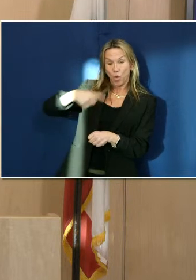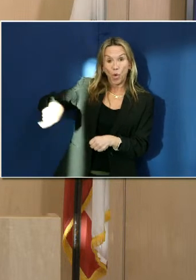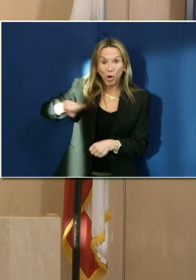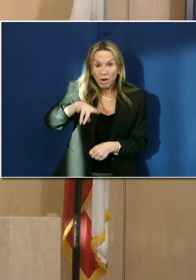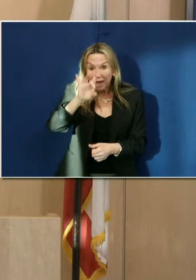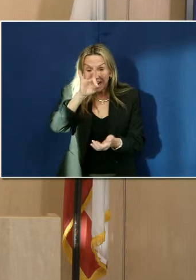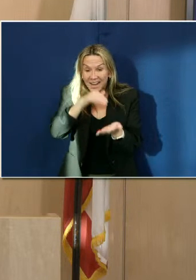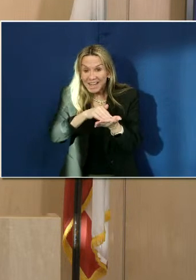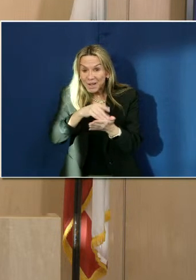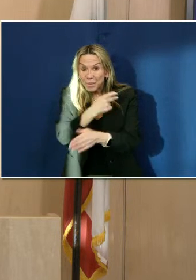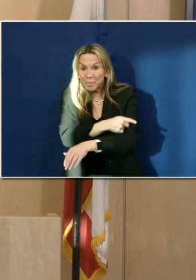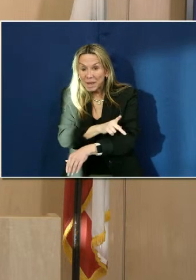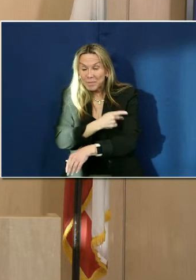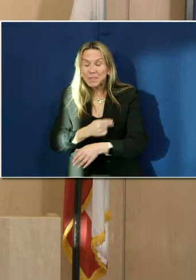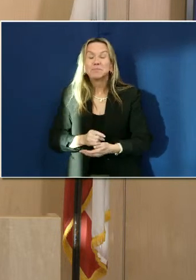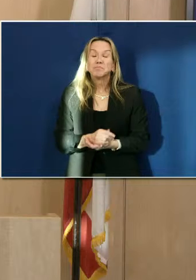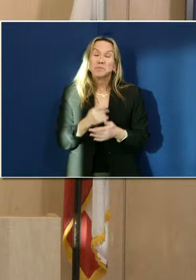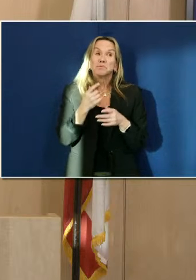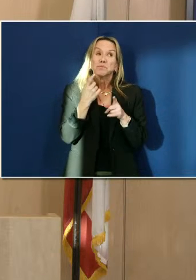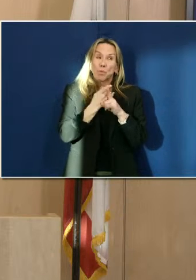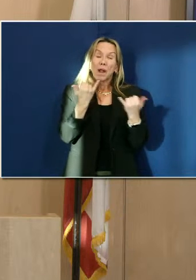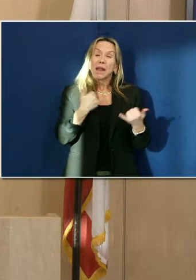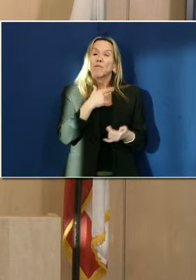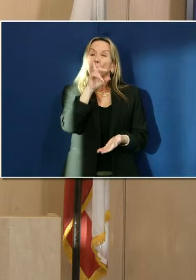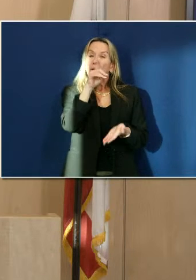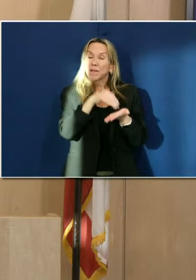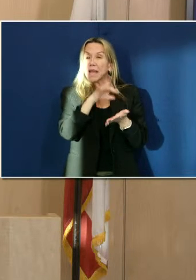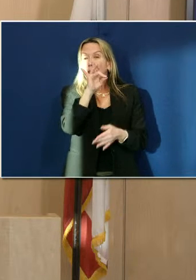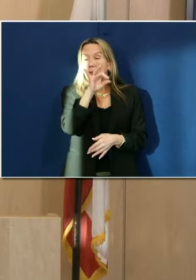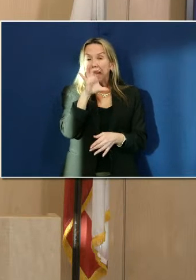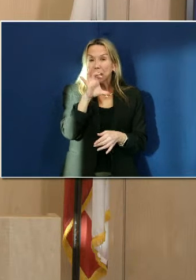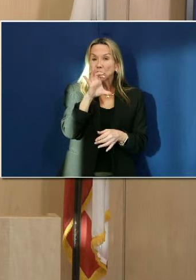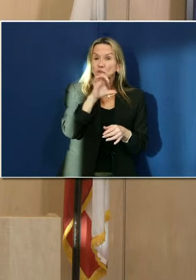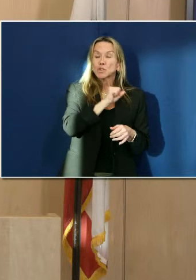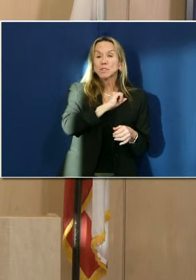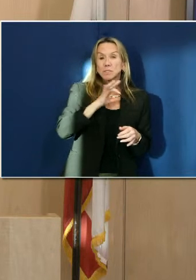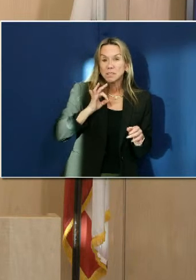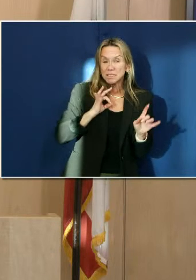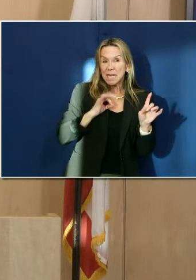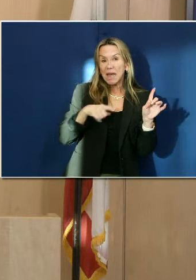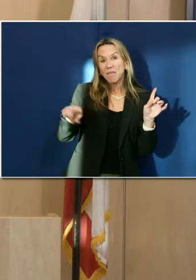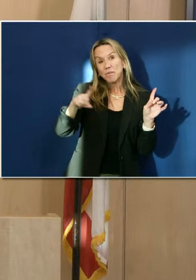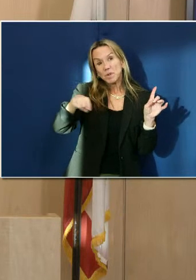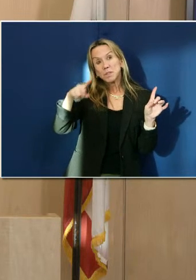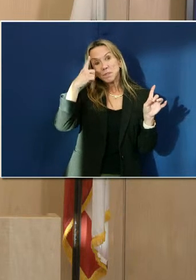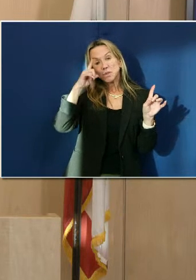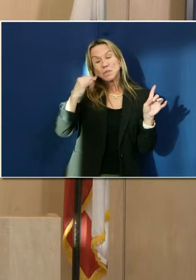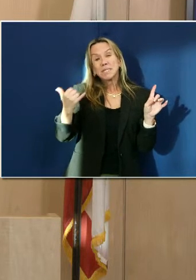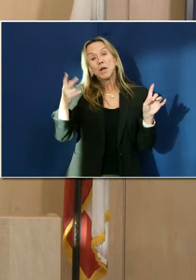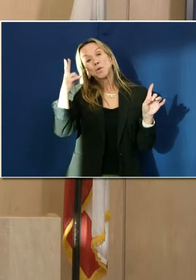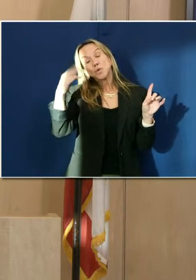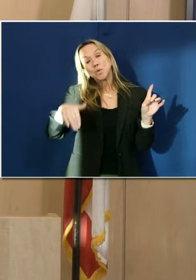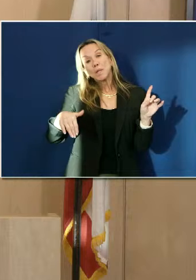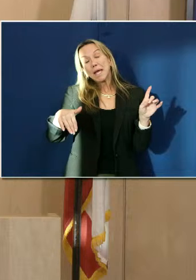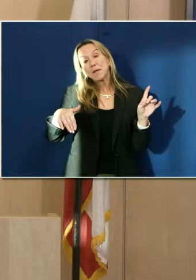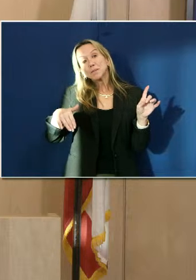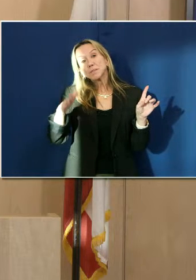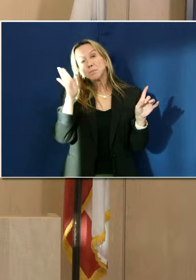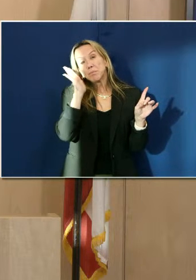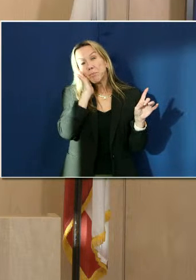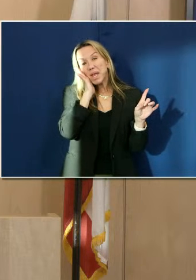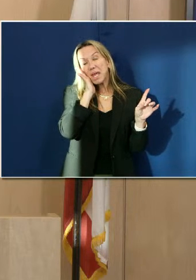about right now a little under 1,800 staffed primary beds. Sharp has over 2,000 beds in general, but for this care in